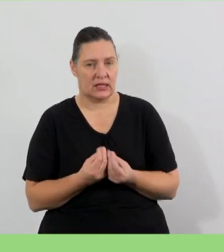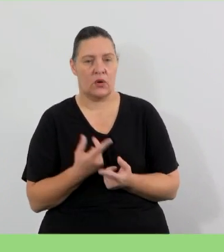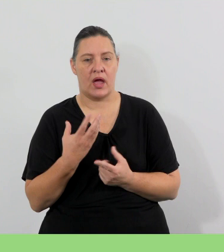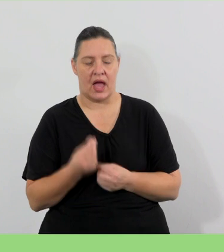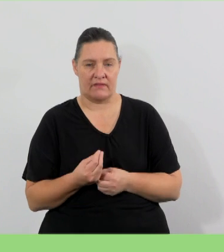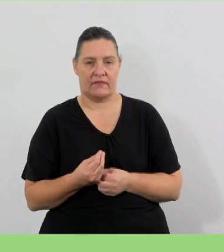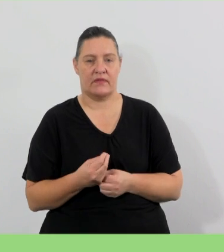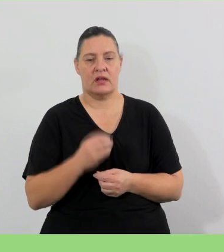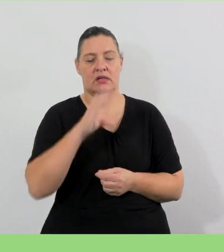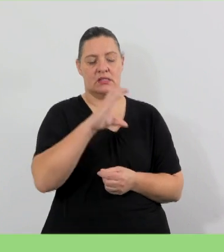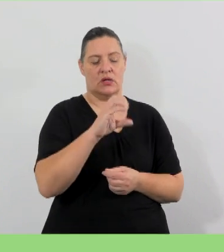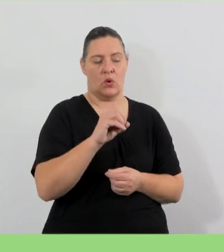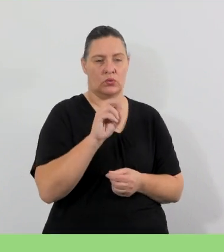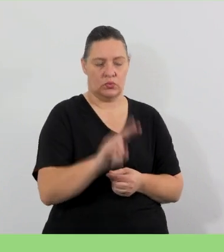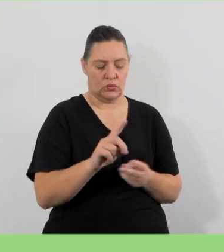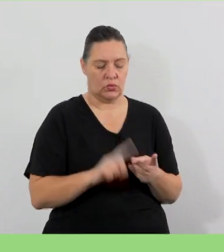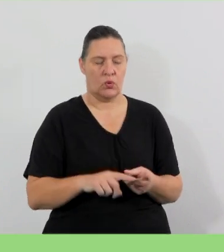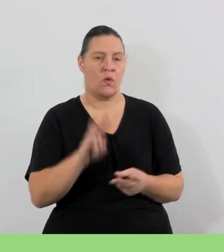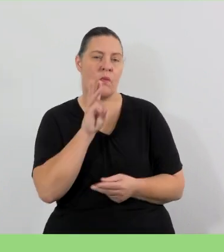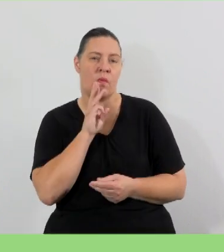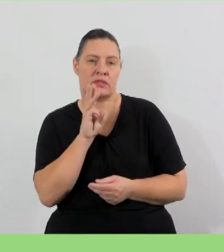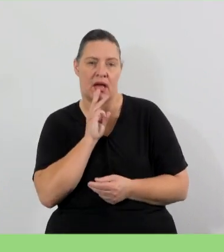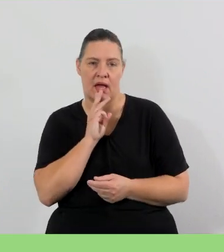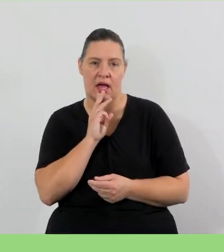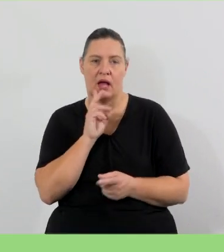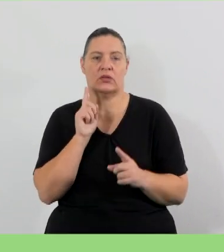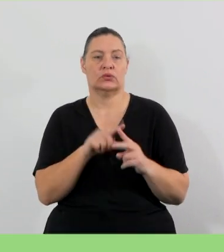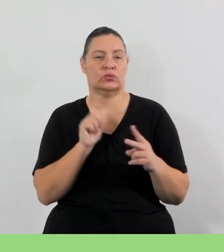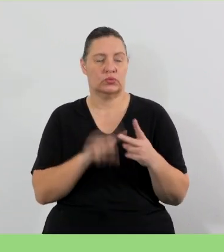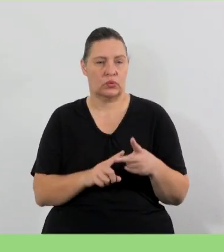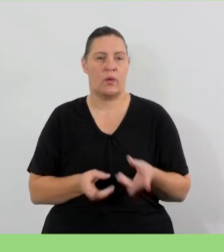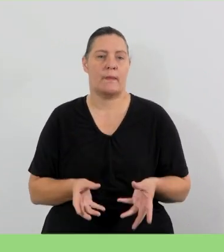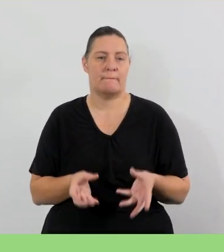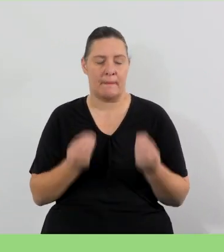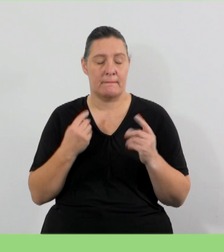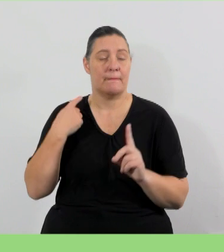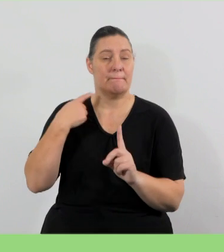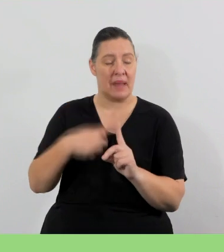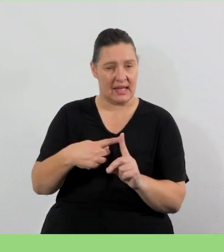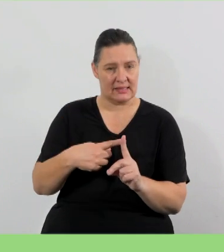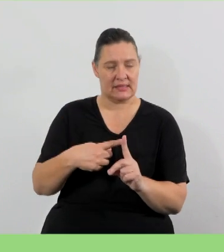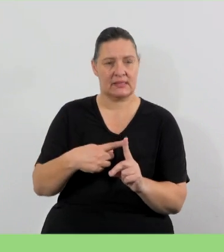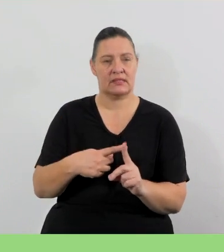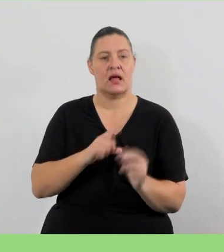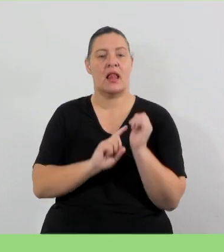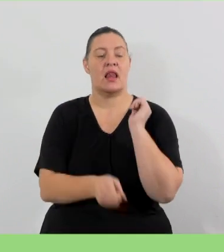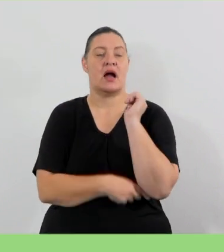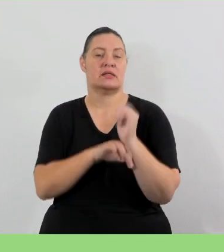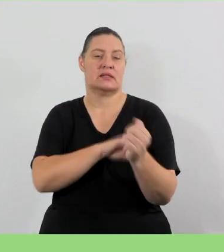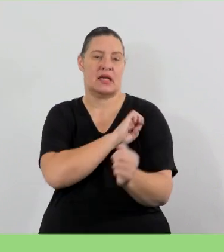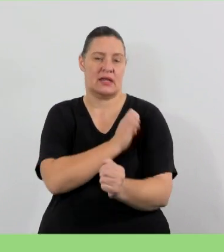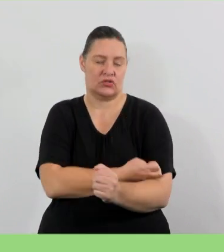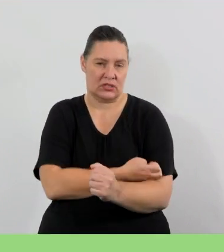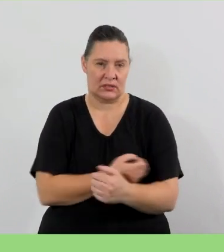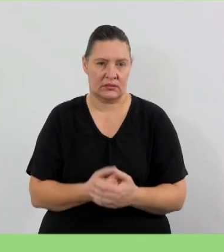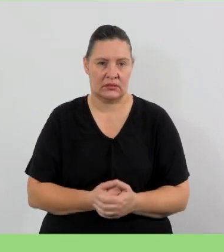products, we then have carbon dioxide and water. These are the two products that we get, plus the last one,